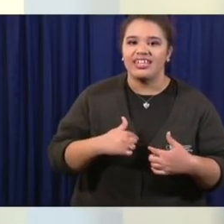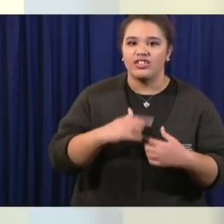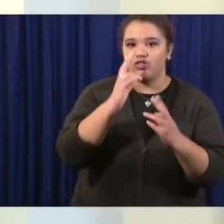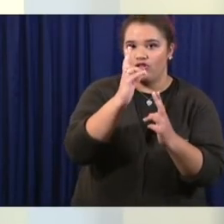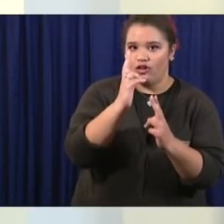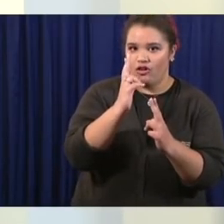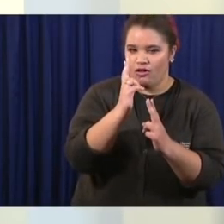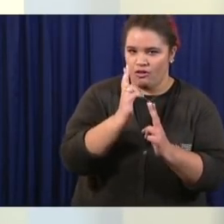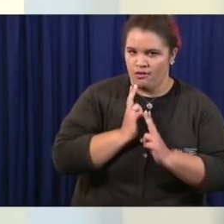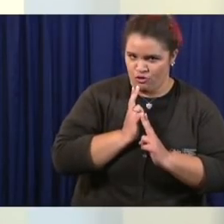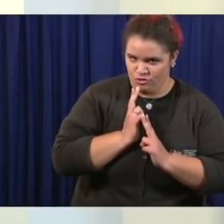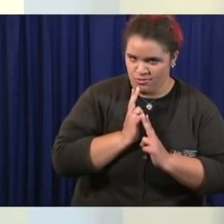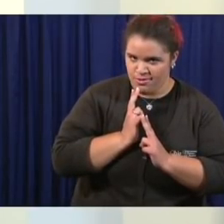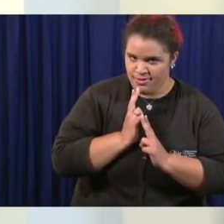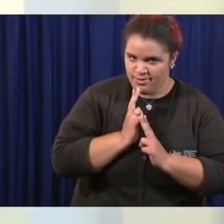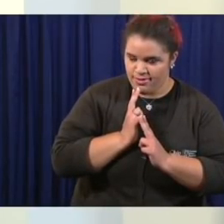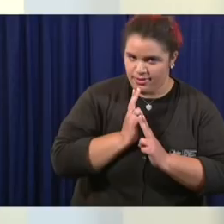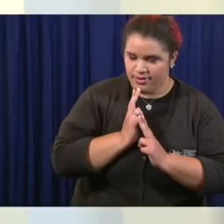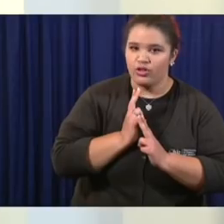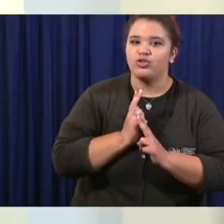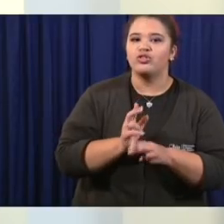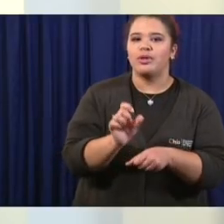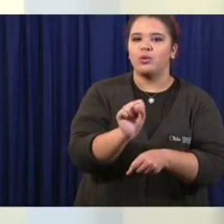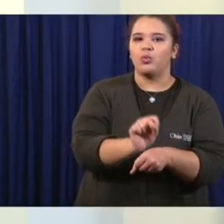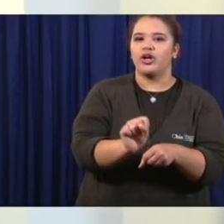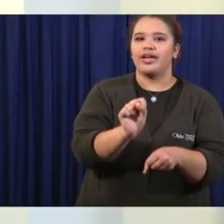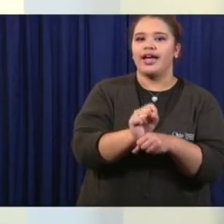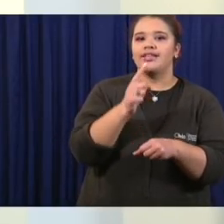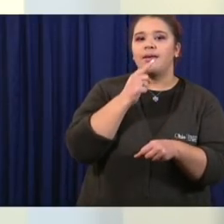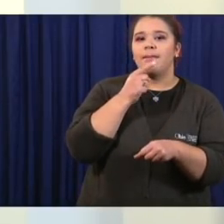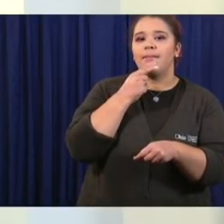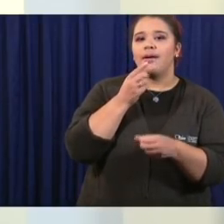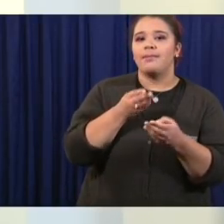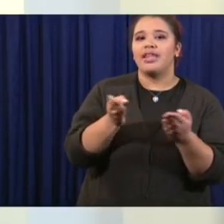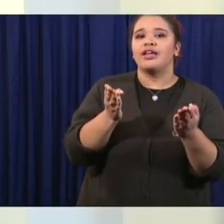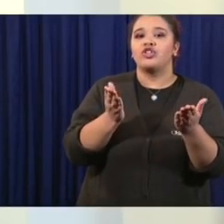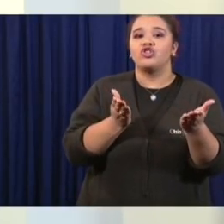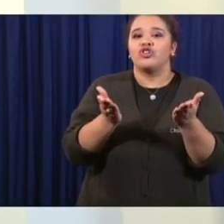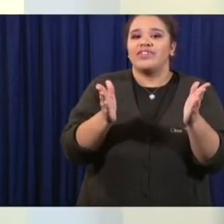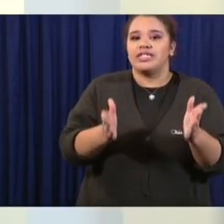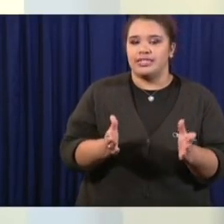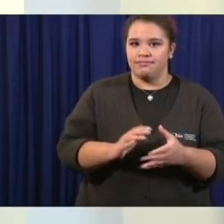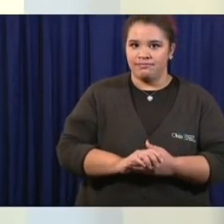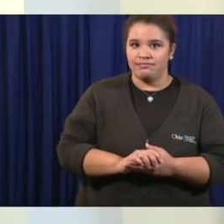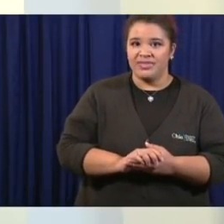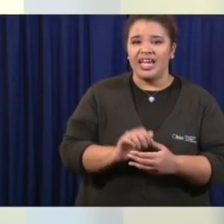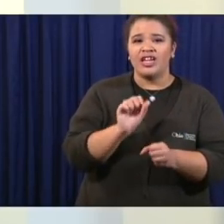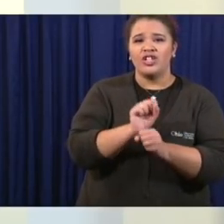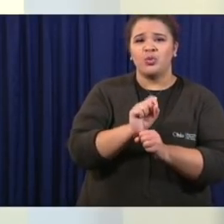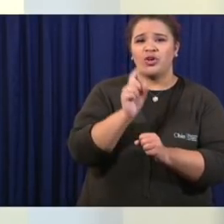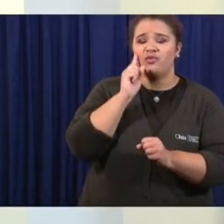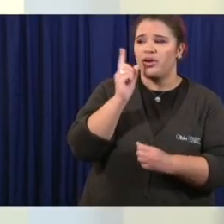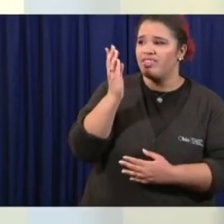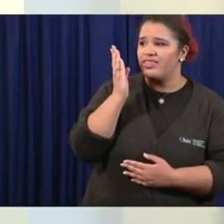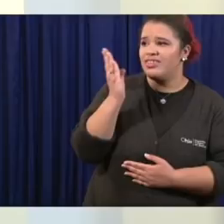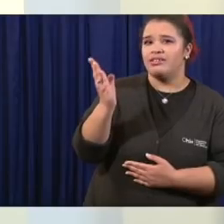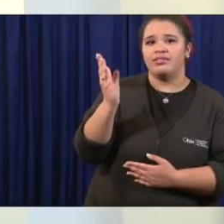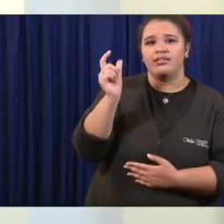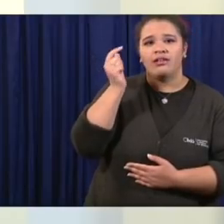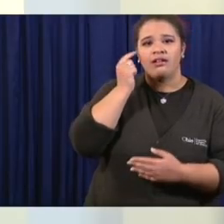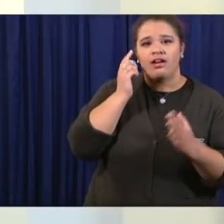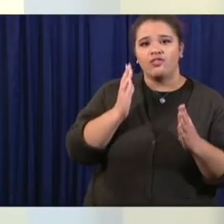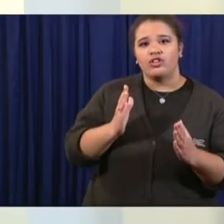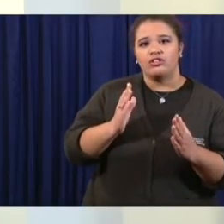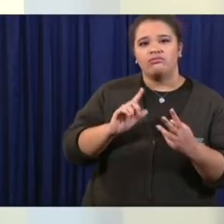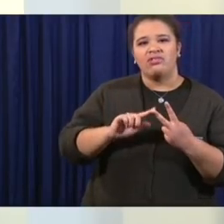be a public servant and to work for this governor and lieutenant governor. I mean, it's an